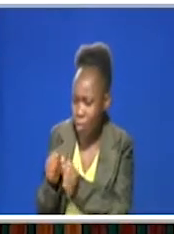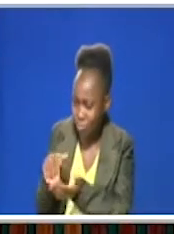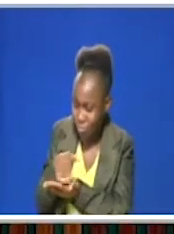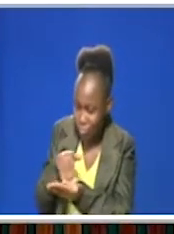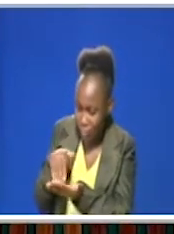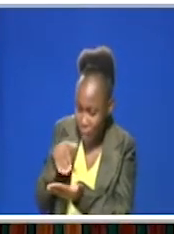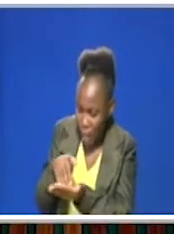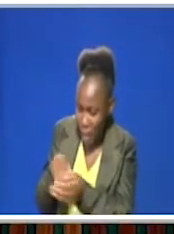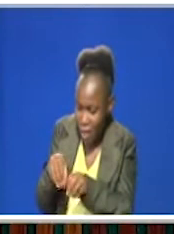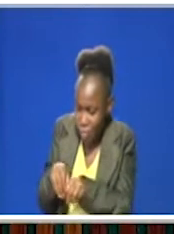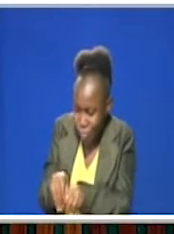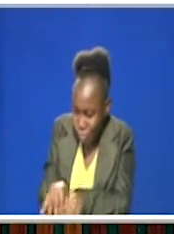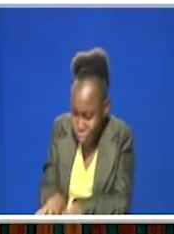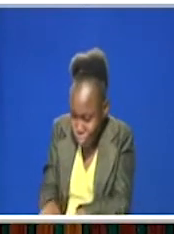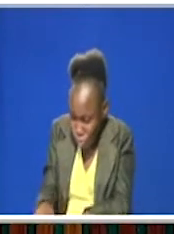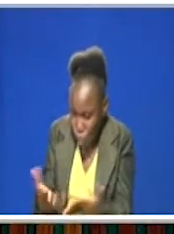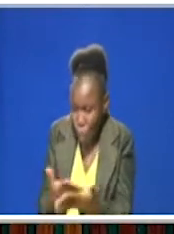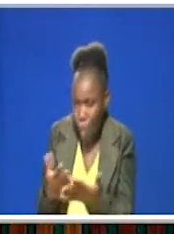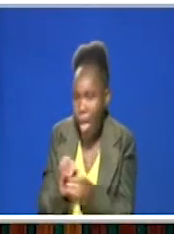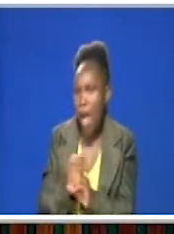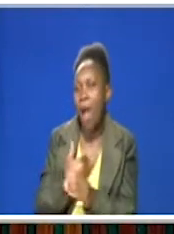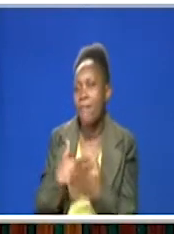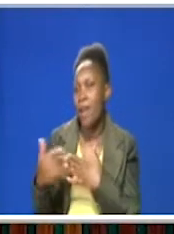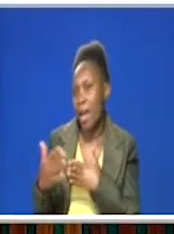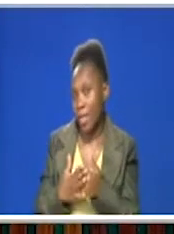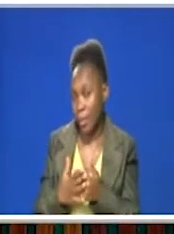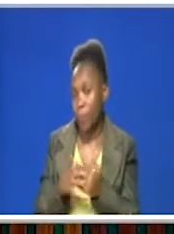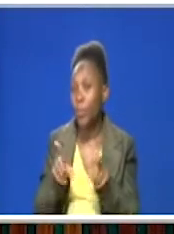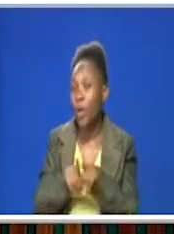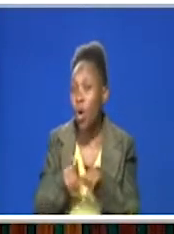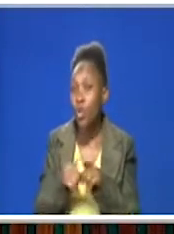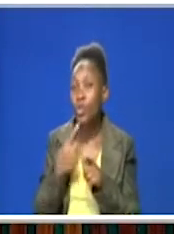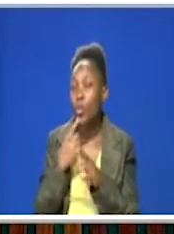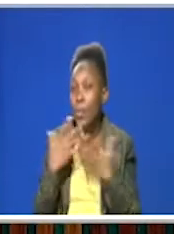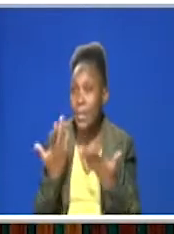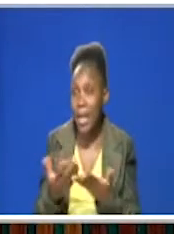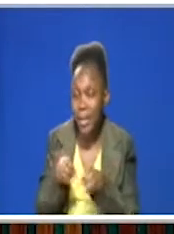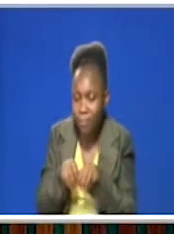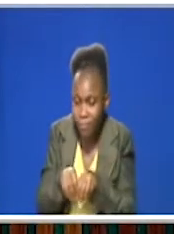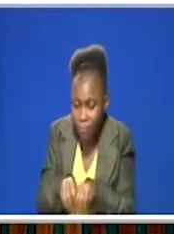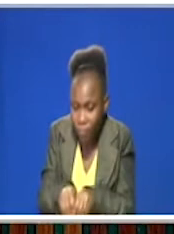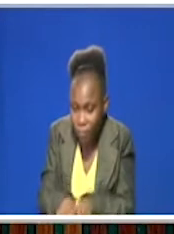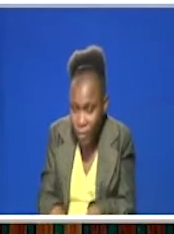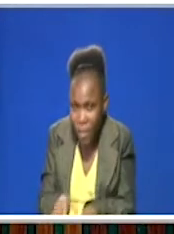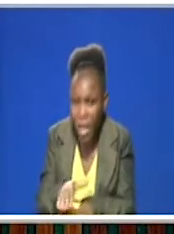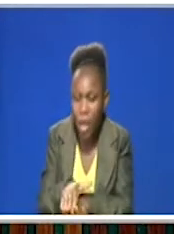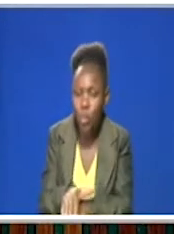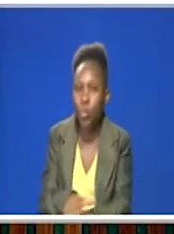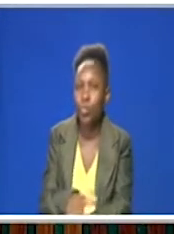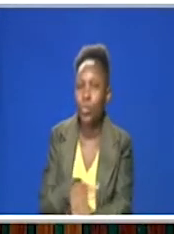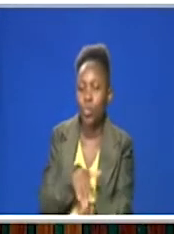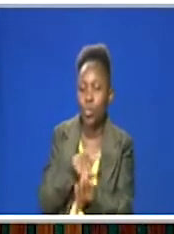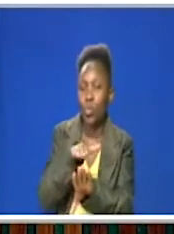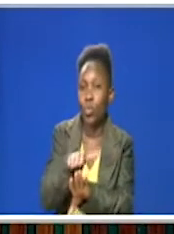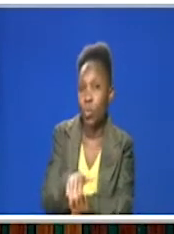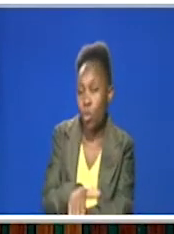of low concentration. And then we said that division is a passive process that does